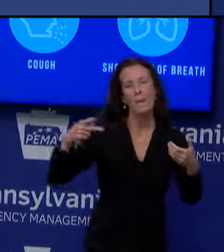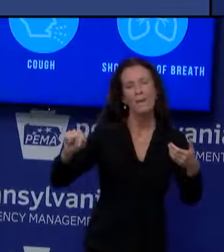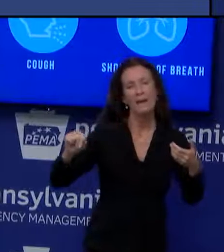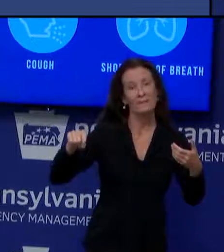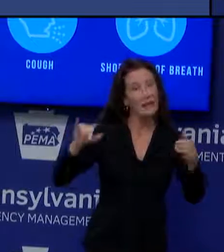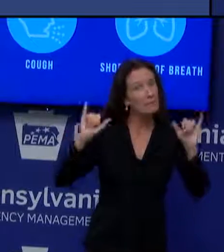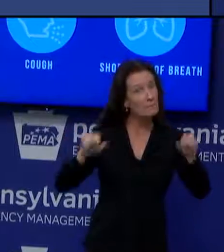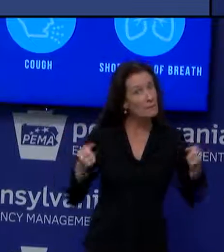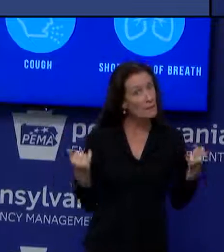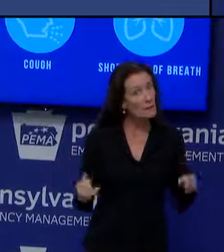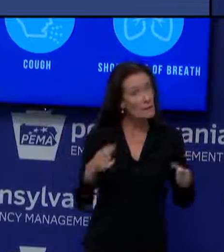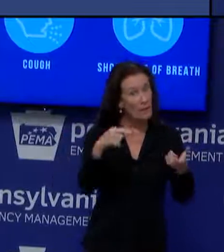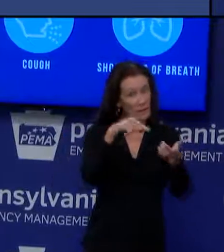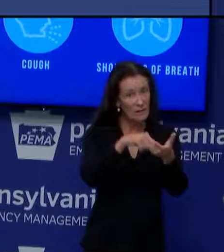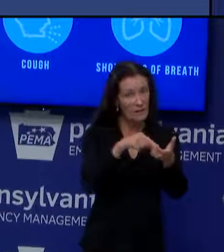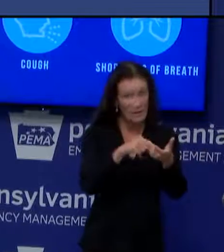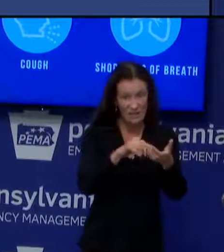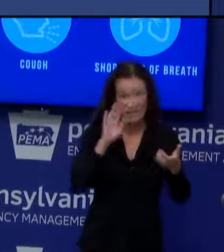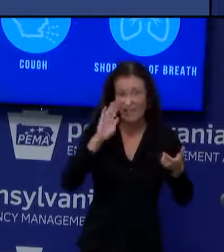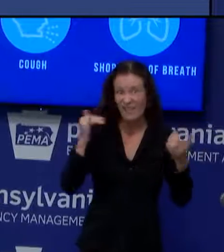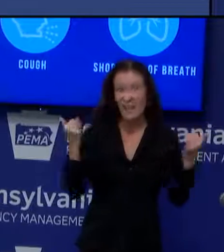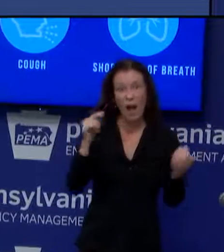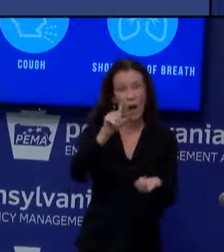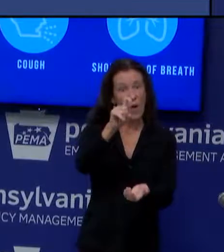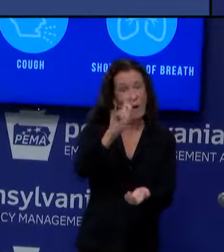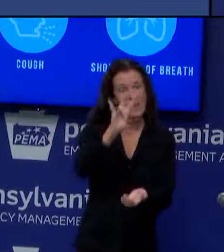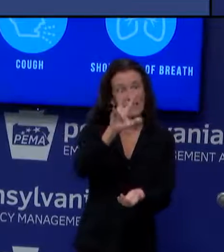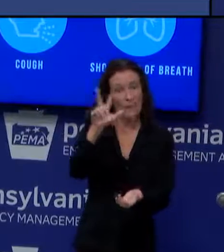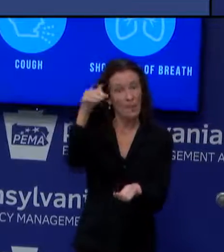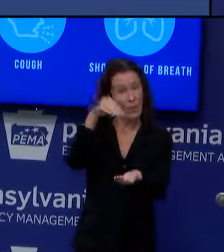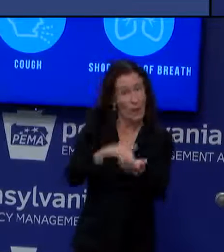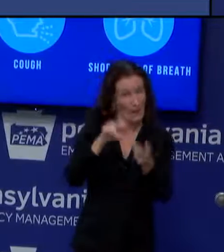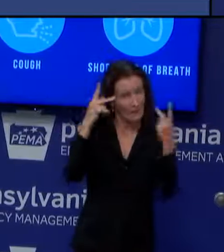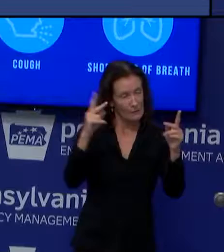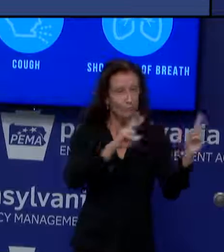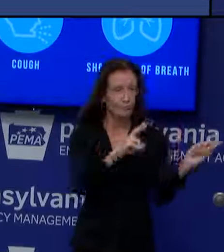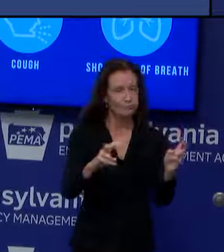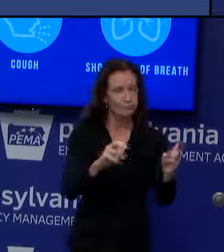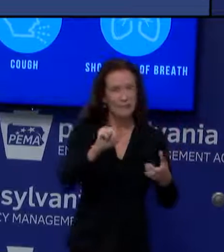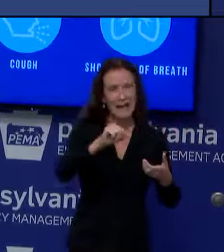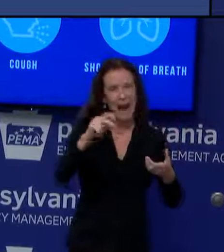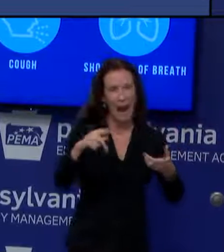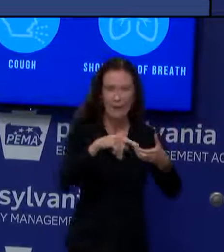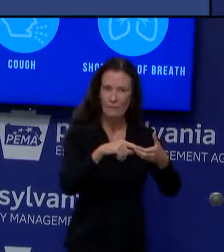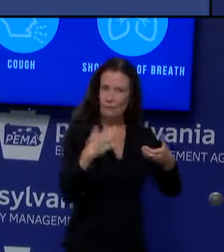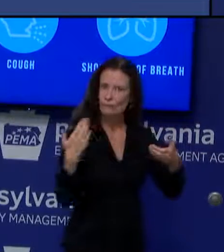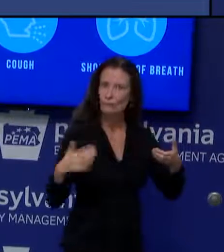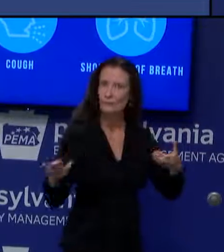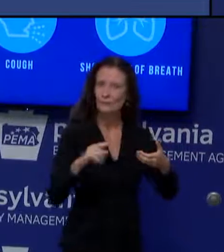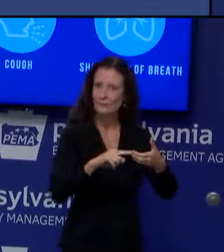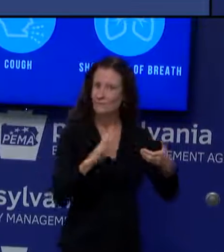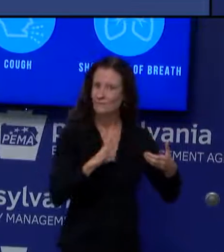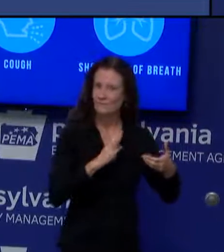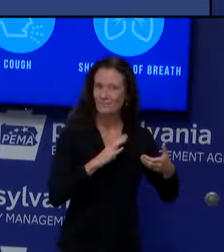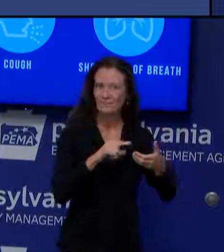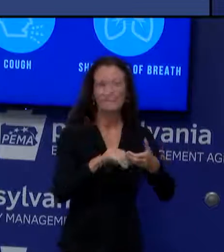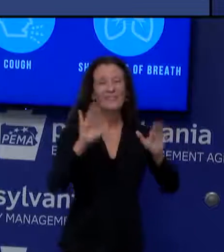173,000 Pennsylvanians have done that. And as always, stay calm, stay alert,